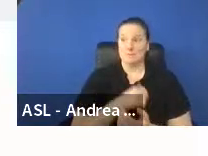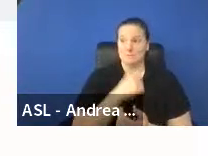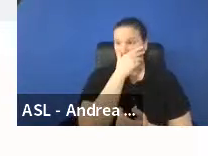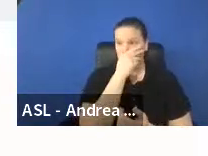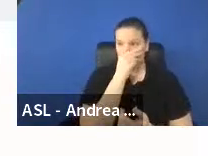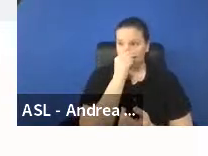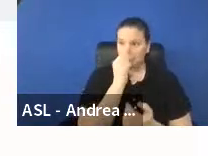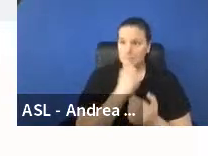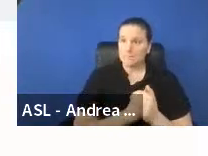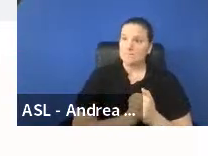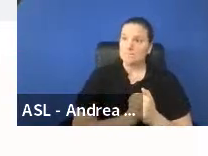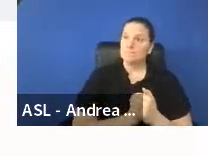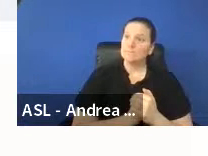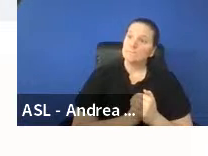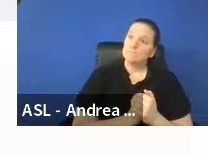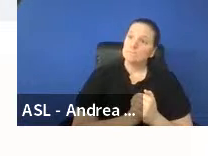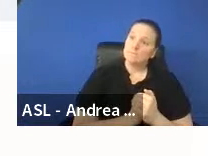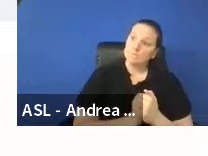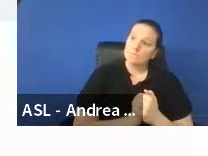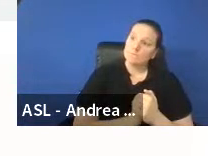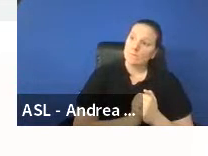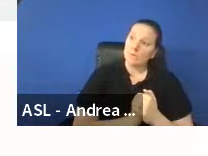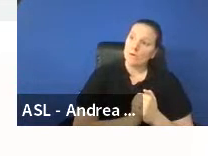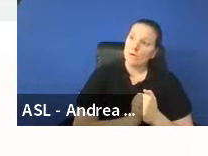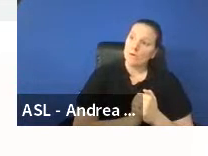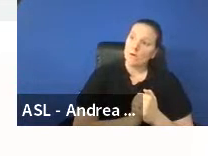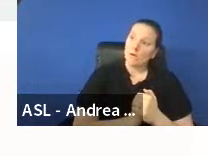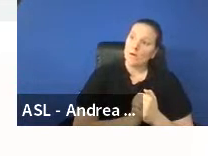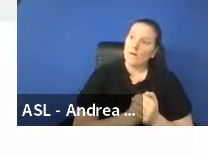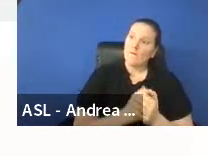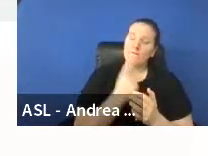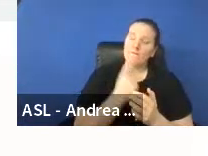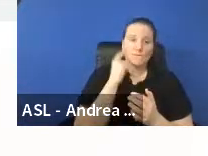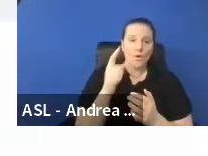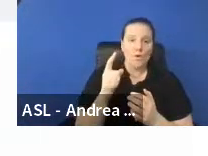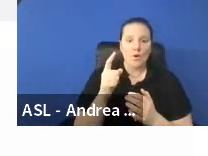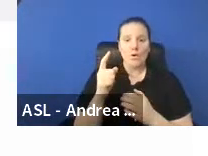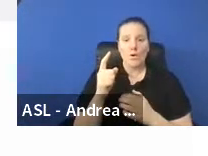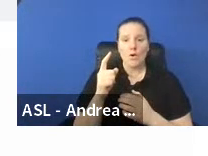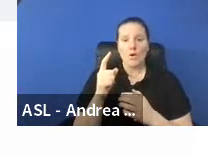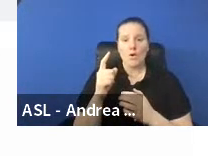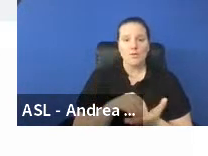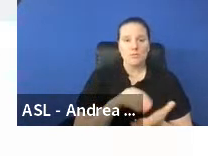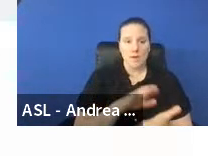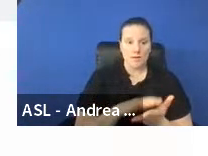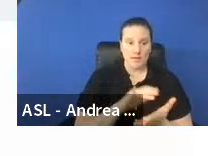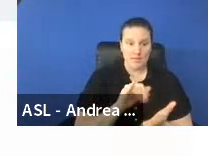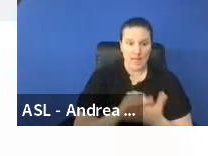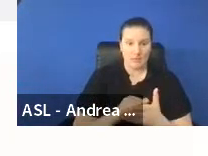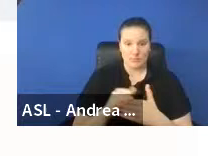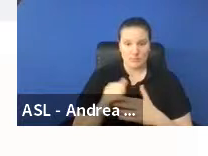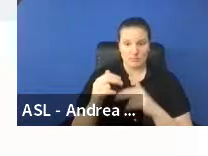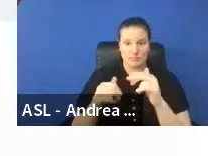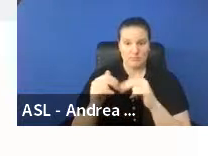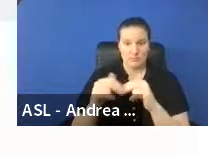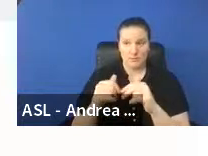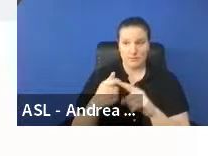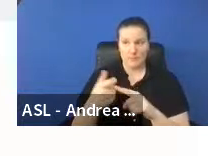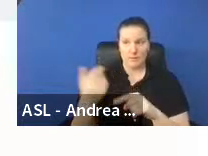And just for the record, that was the configuration from the last LPA, correct?